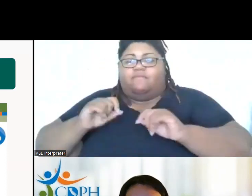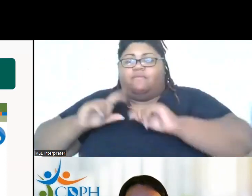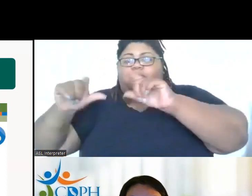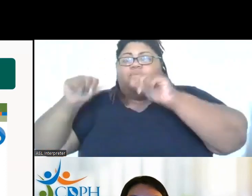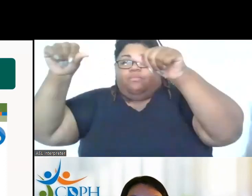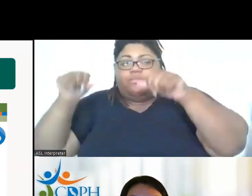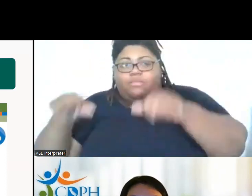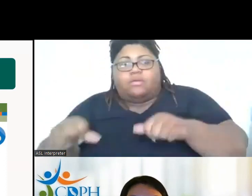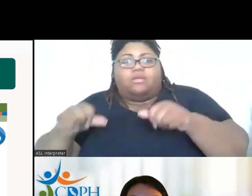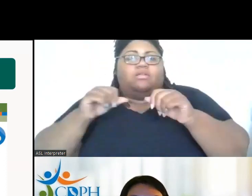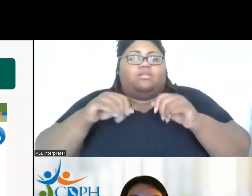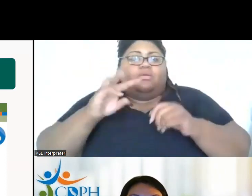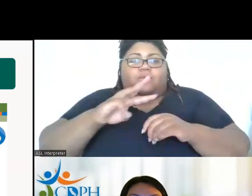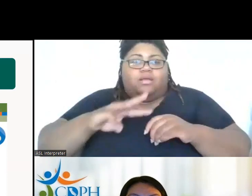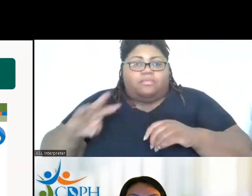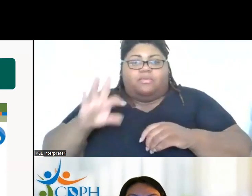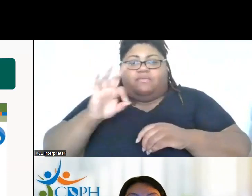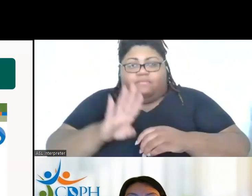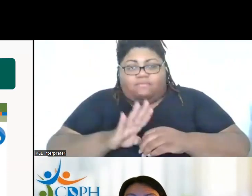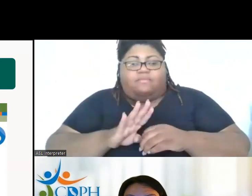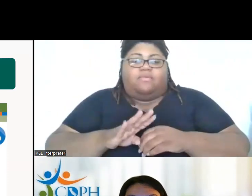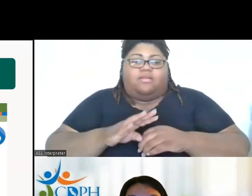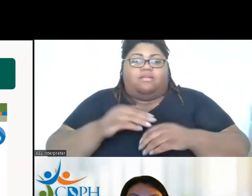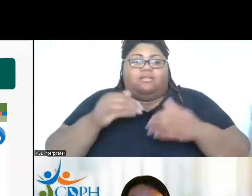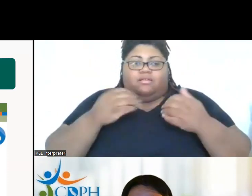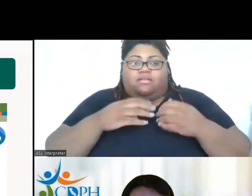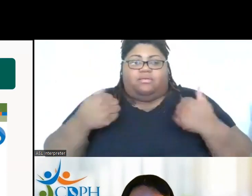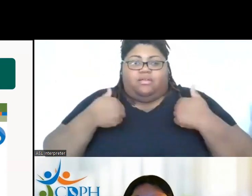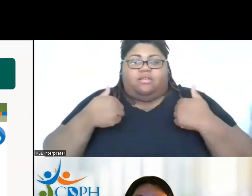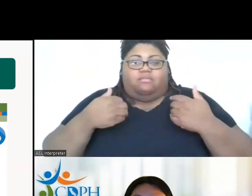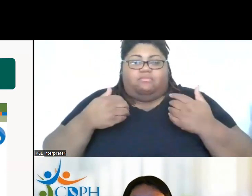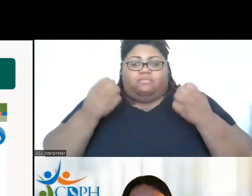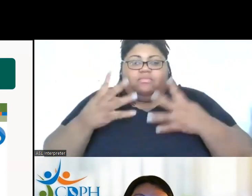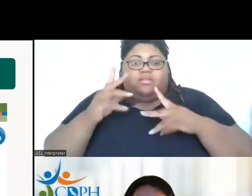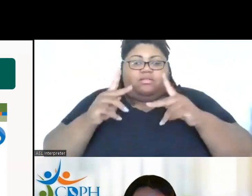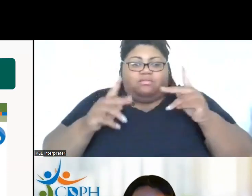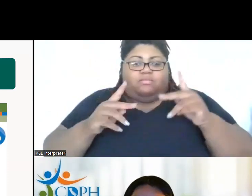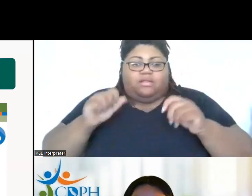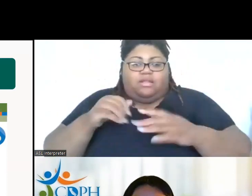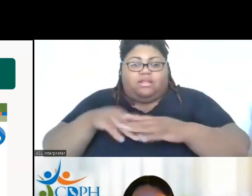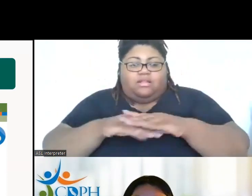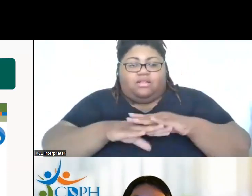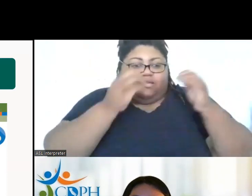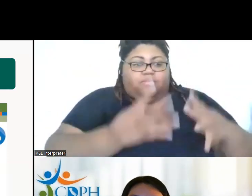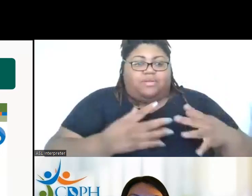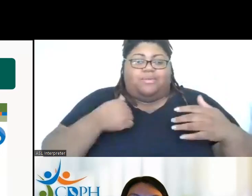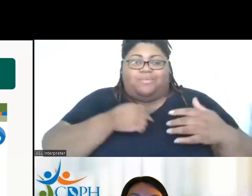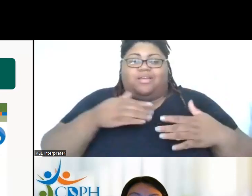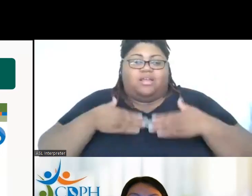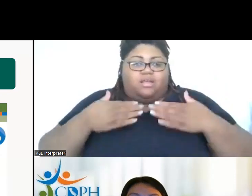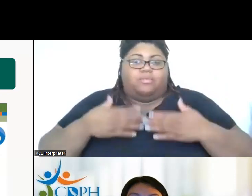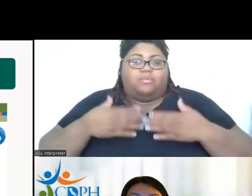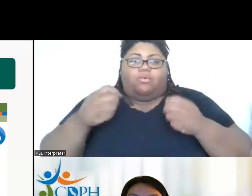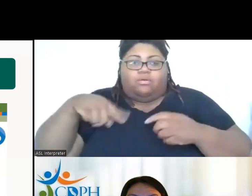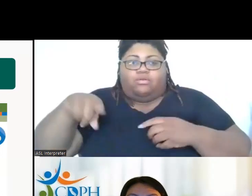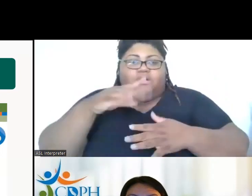link is in the next slide, I believe. And we're happy, really happy, and we'll love for you to share this, because